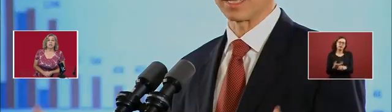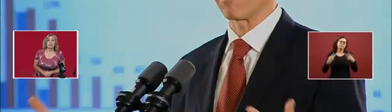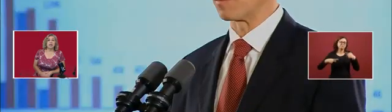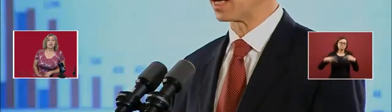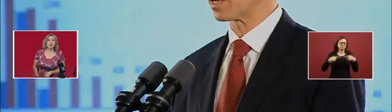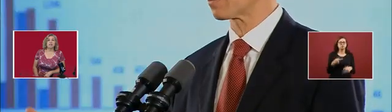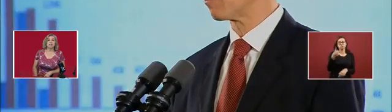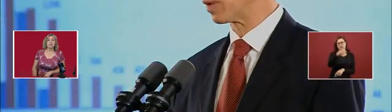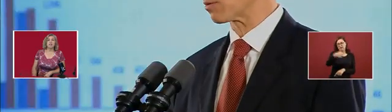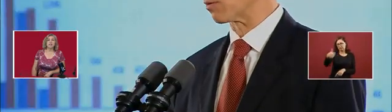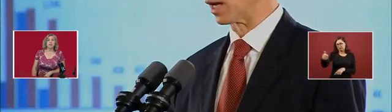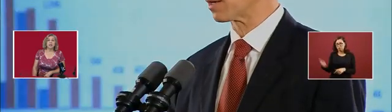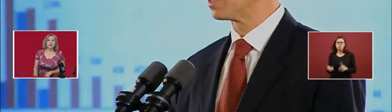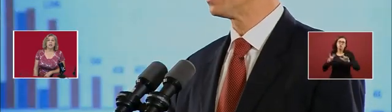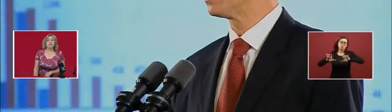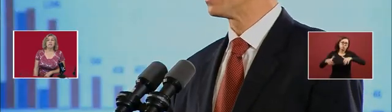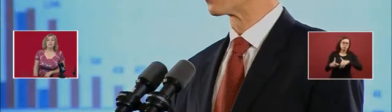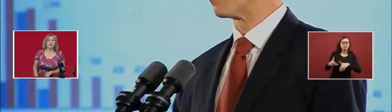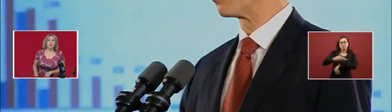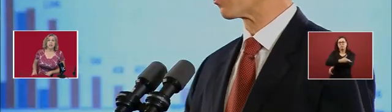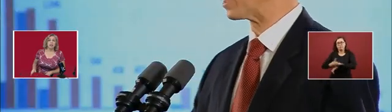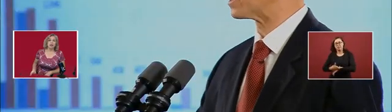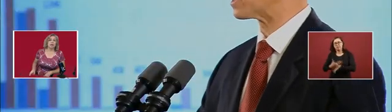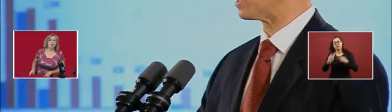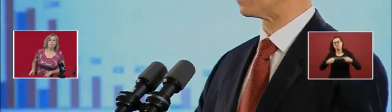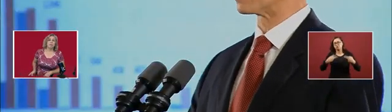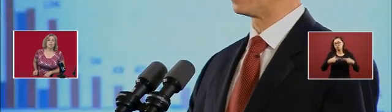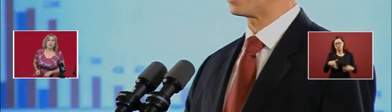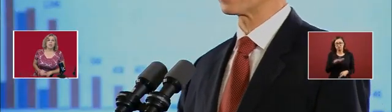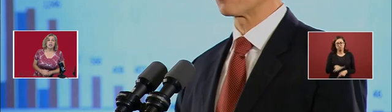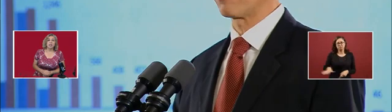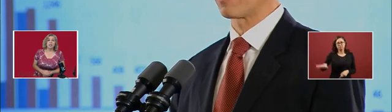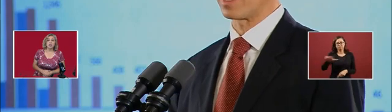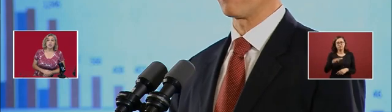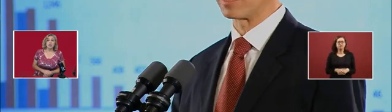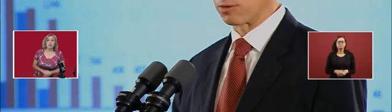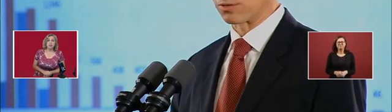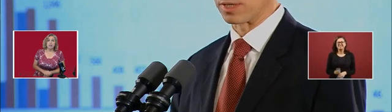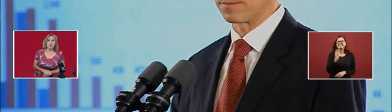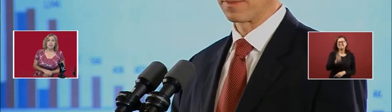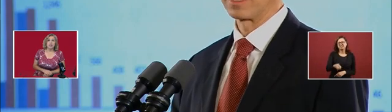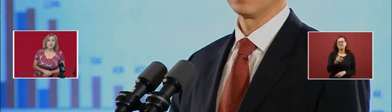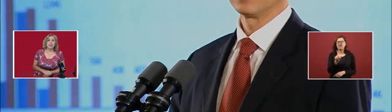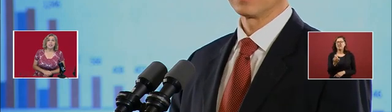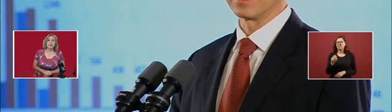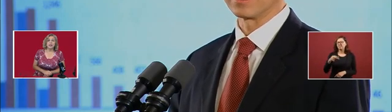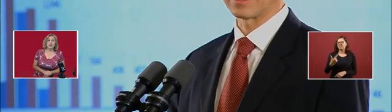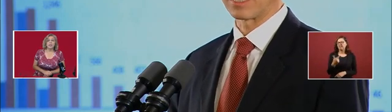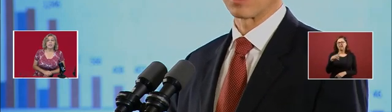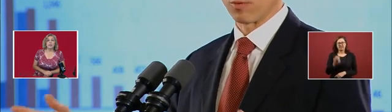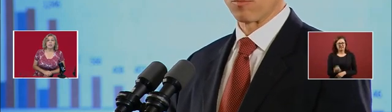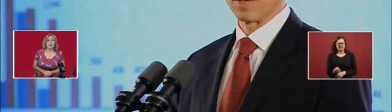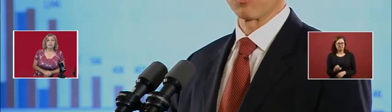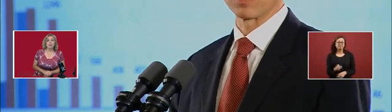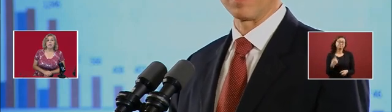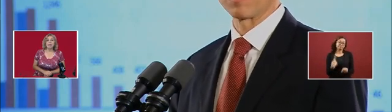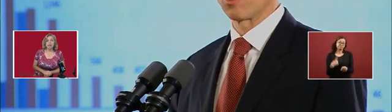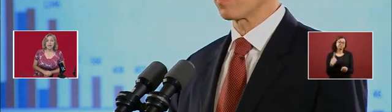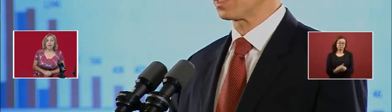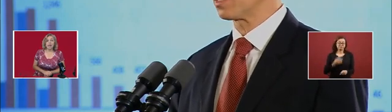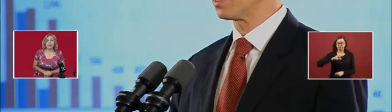the municipal governments, according to our Constitution. And also for private spaces